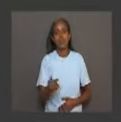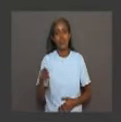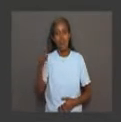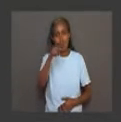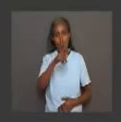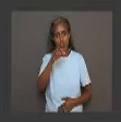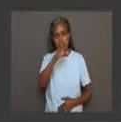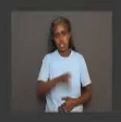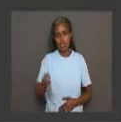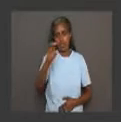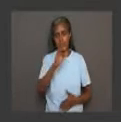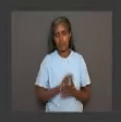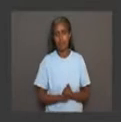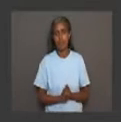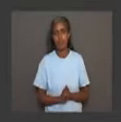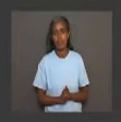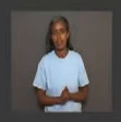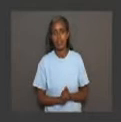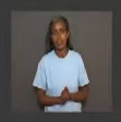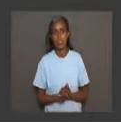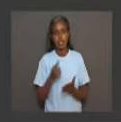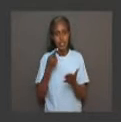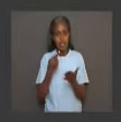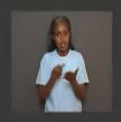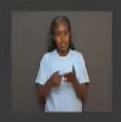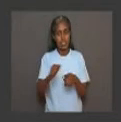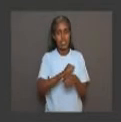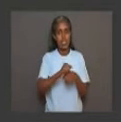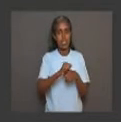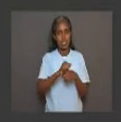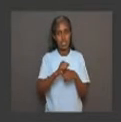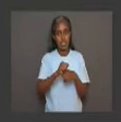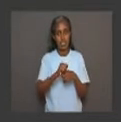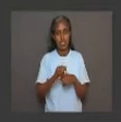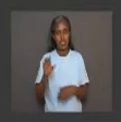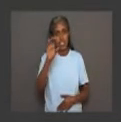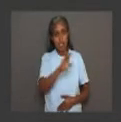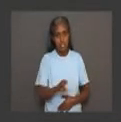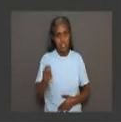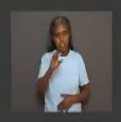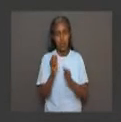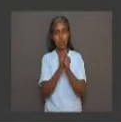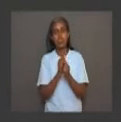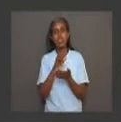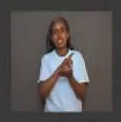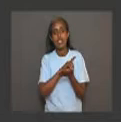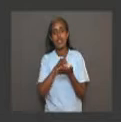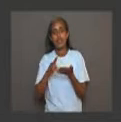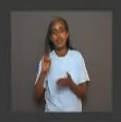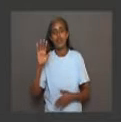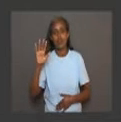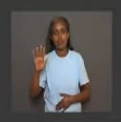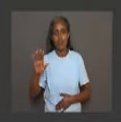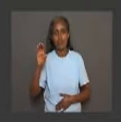circle. For this exercise, a circle with a diameter of